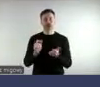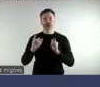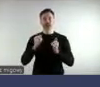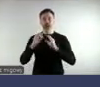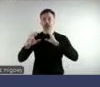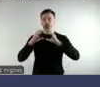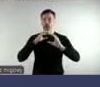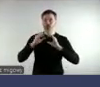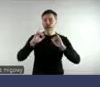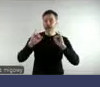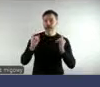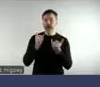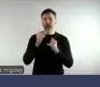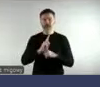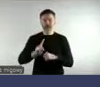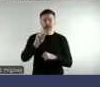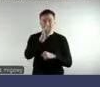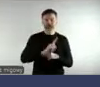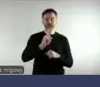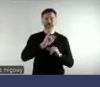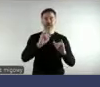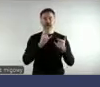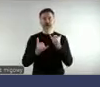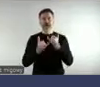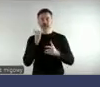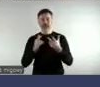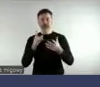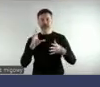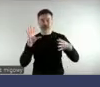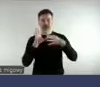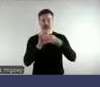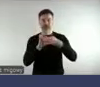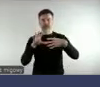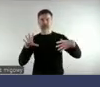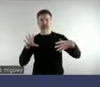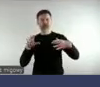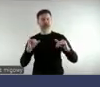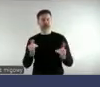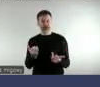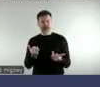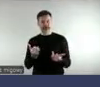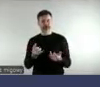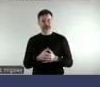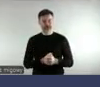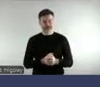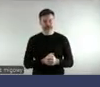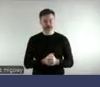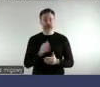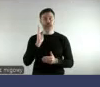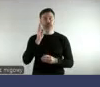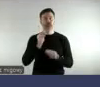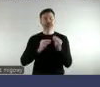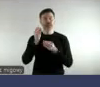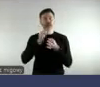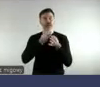our work. I will say a little bit more about the County Emergency Council, which I've also already mentioned a